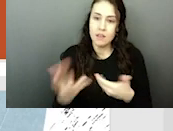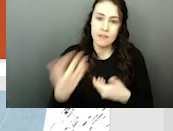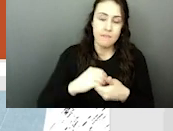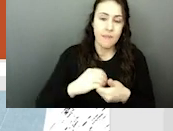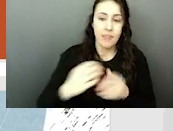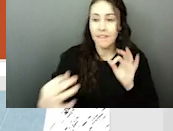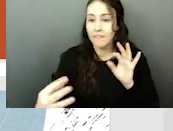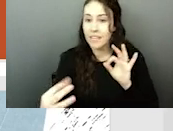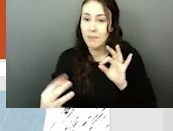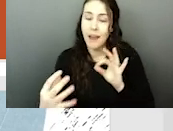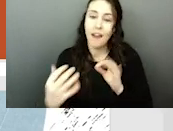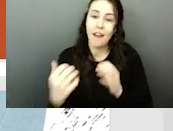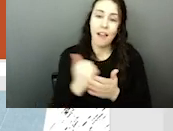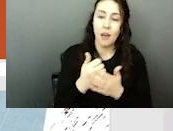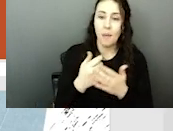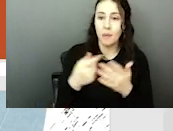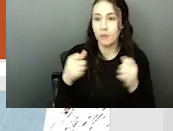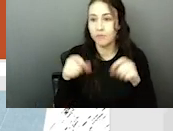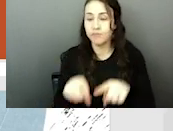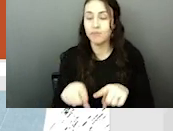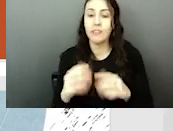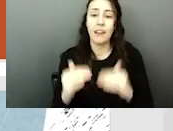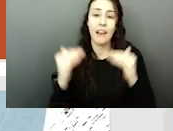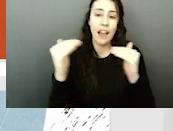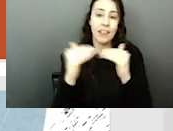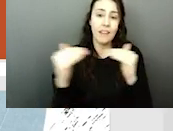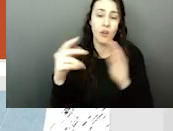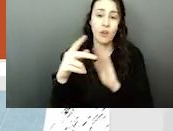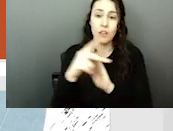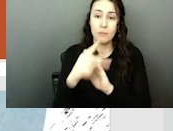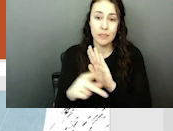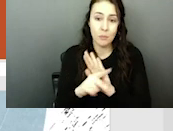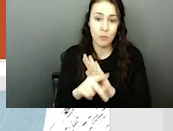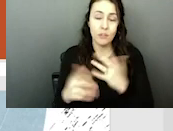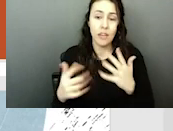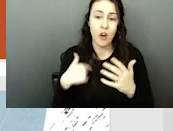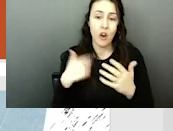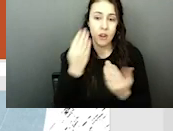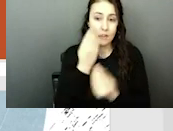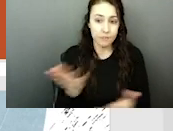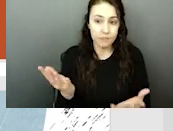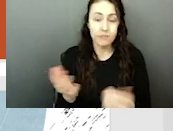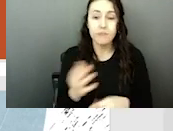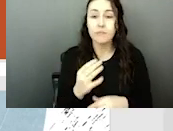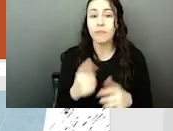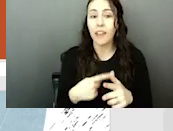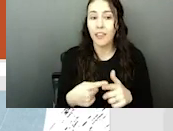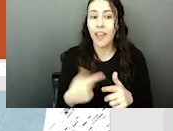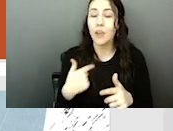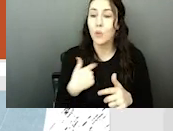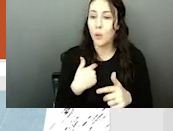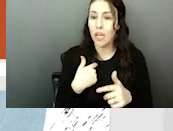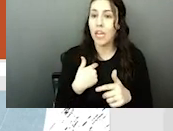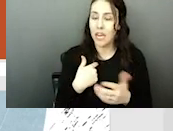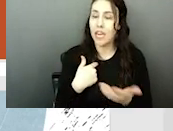is aligned with those high-level principles I shared with you. And then we will anticipate that adoption at